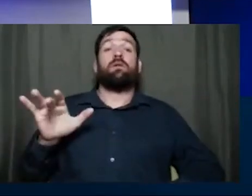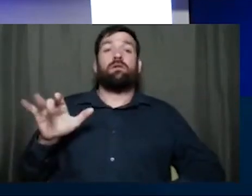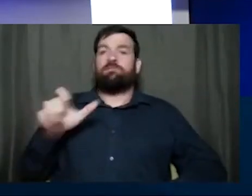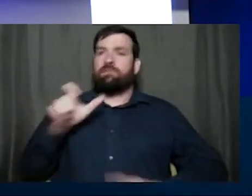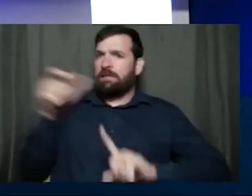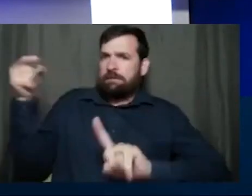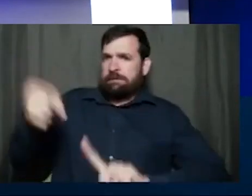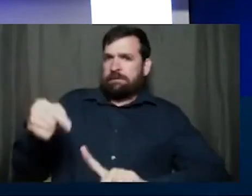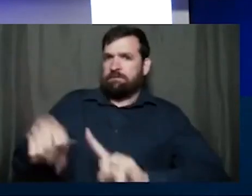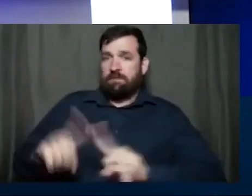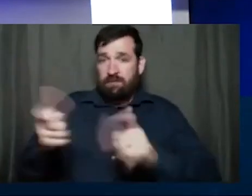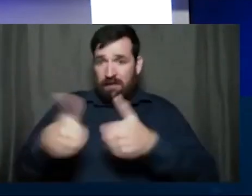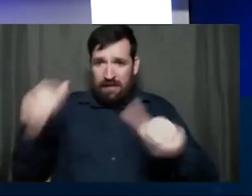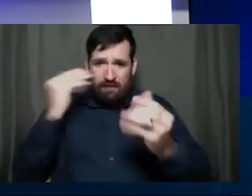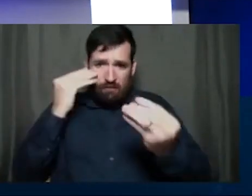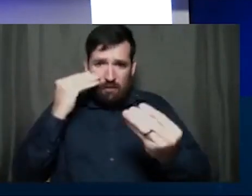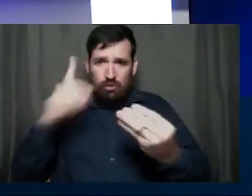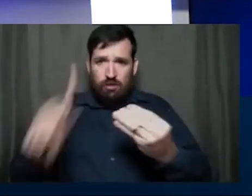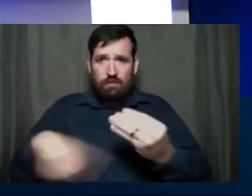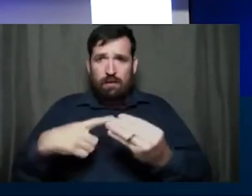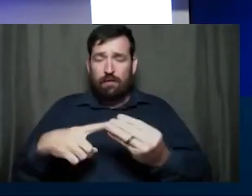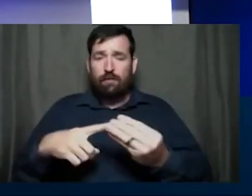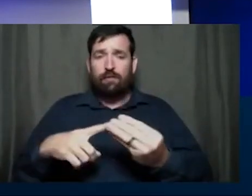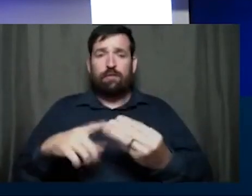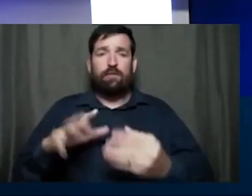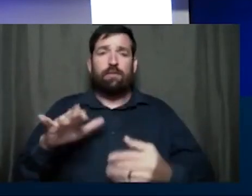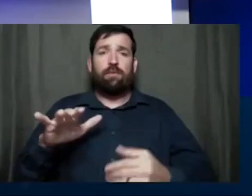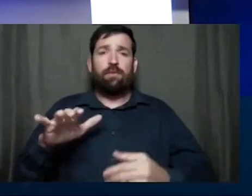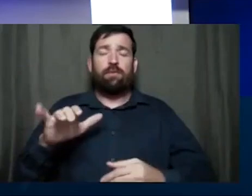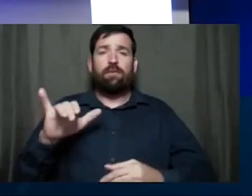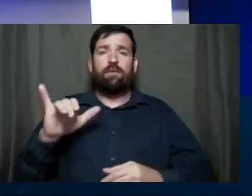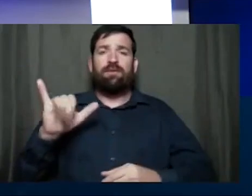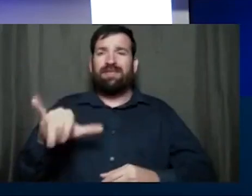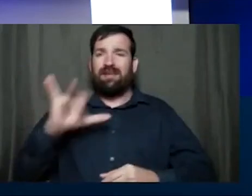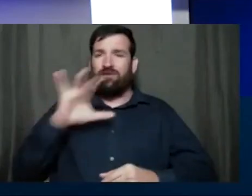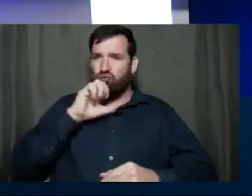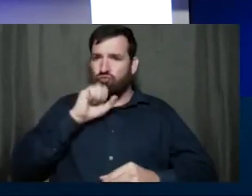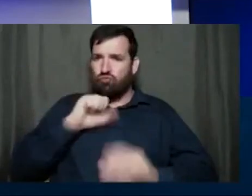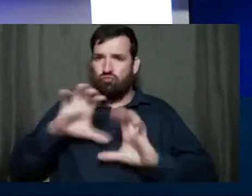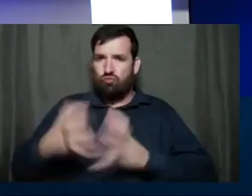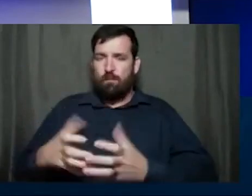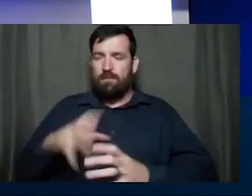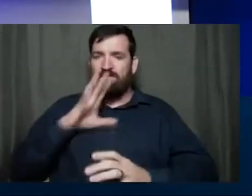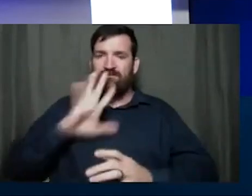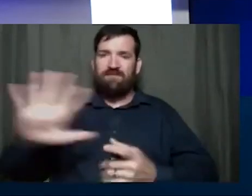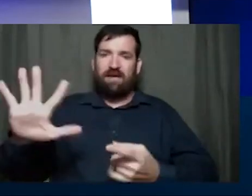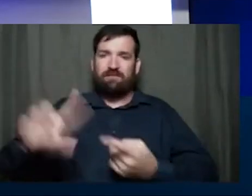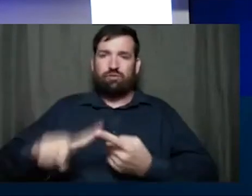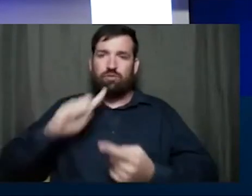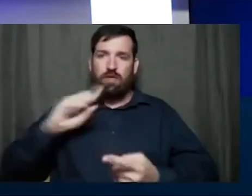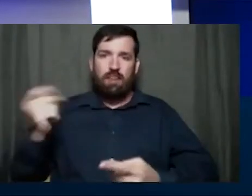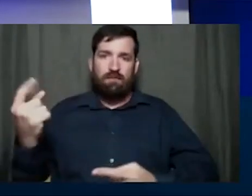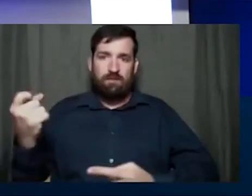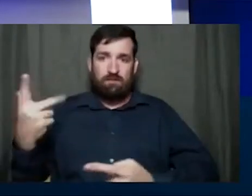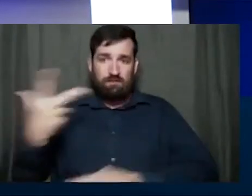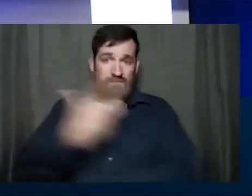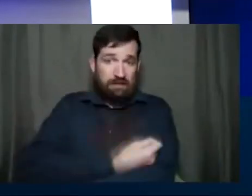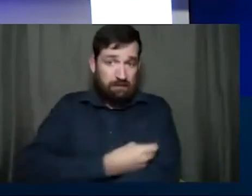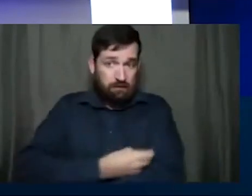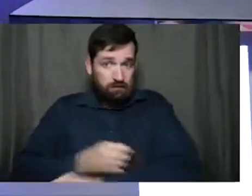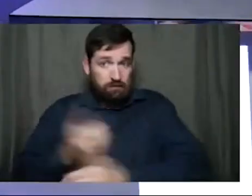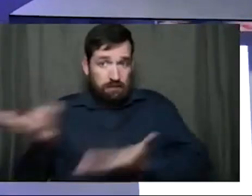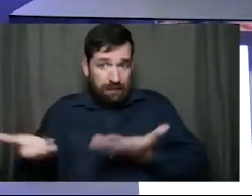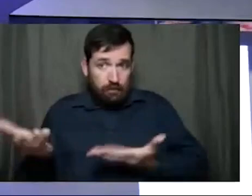any information on that age group 5 to 11 getting vaccinated, what that rate looks like, if not here in Georgia or anywhere